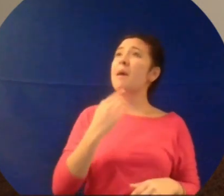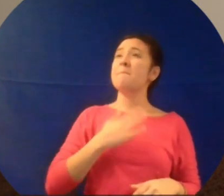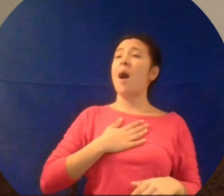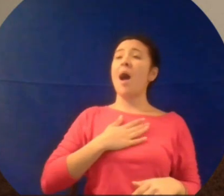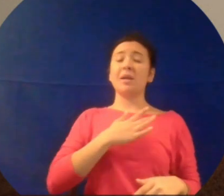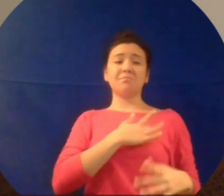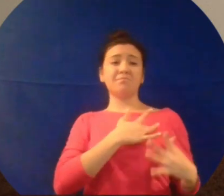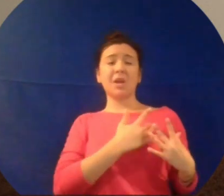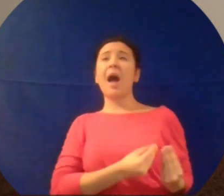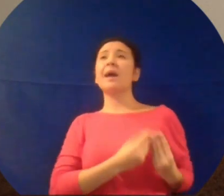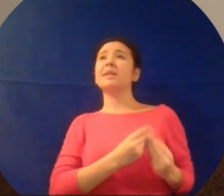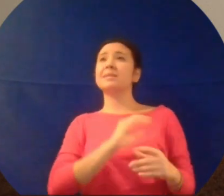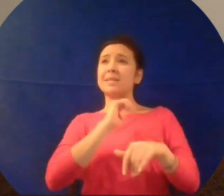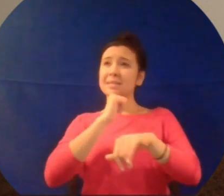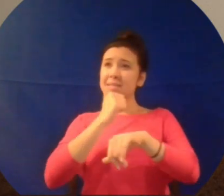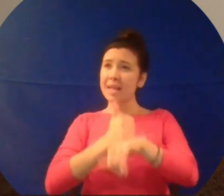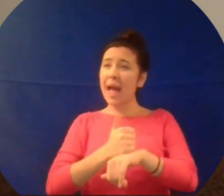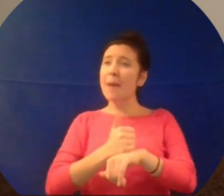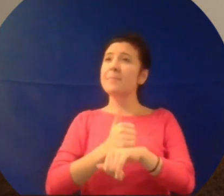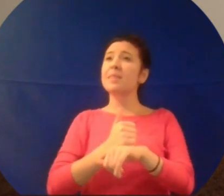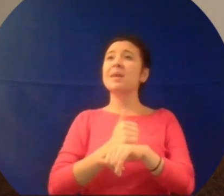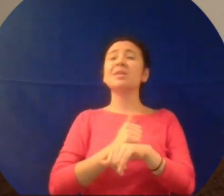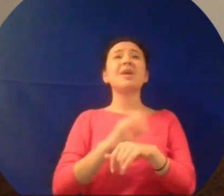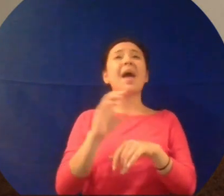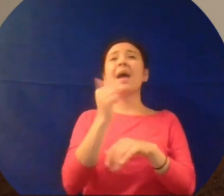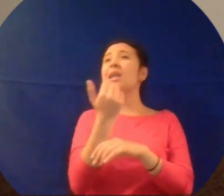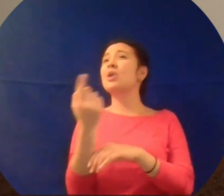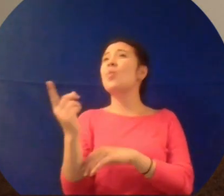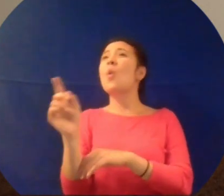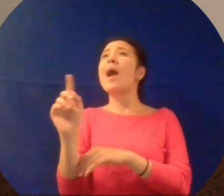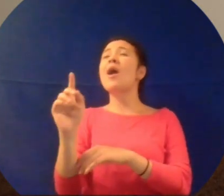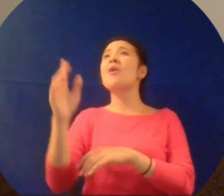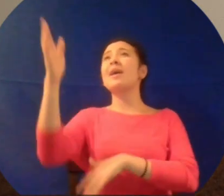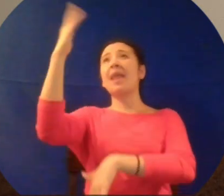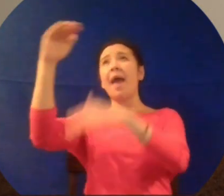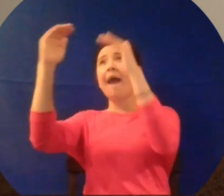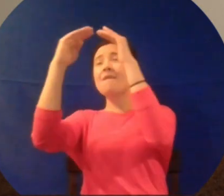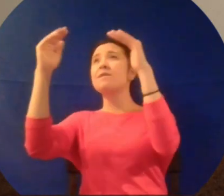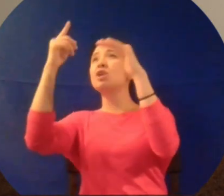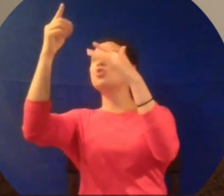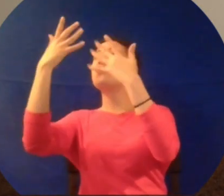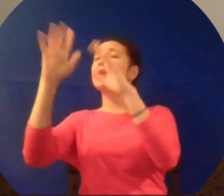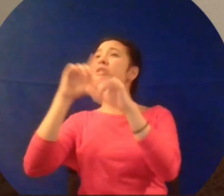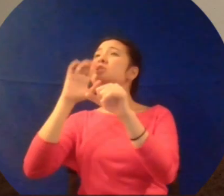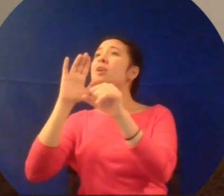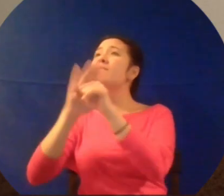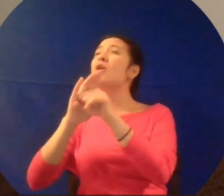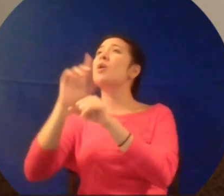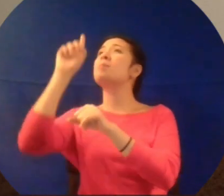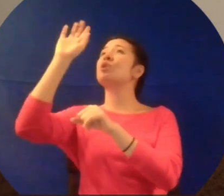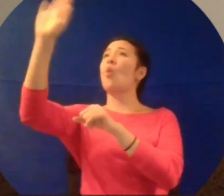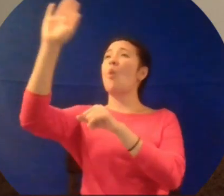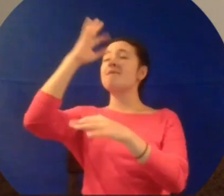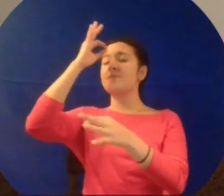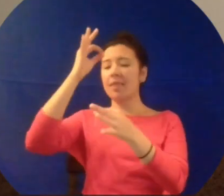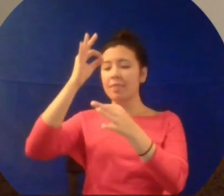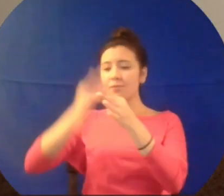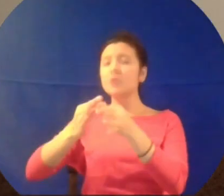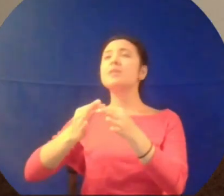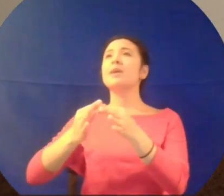established forever. In heaven you have confirmed your